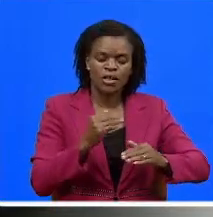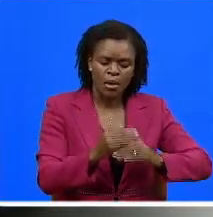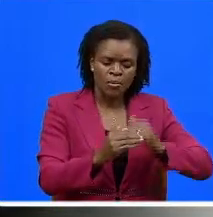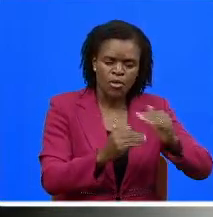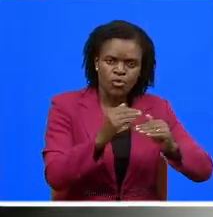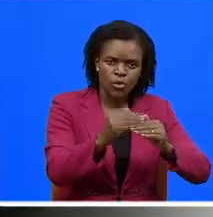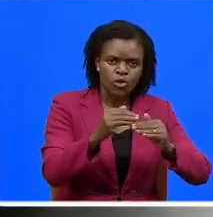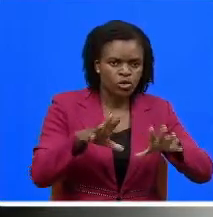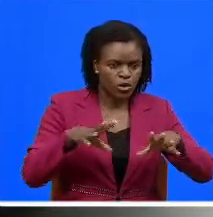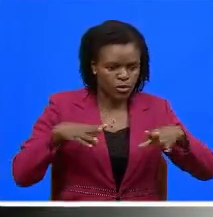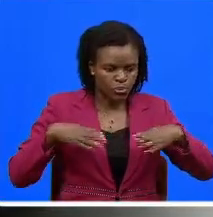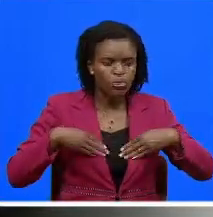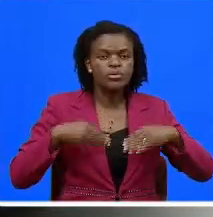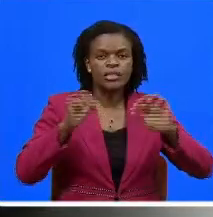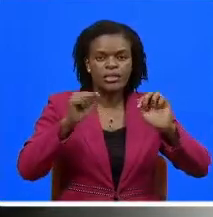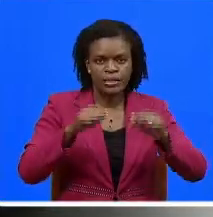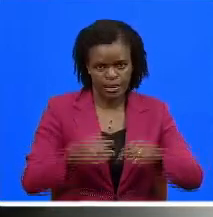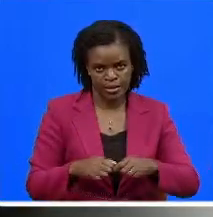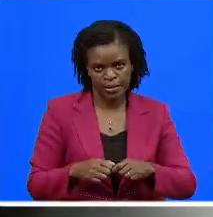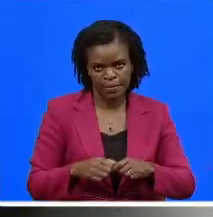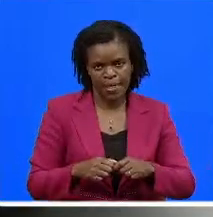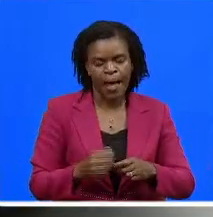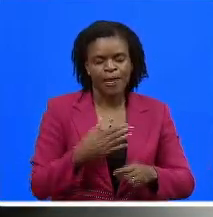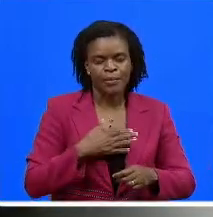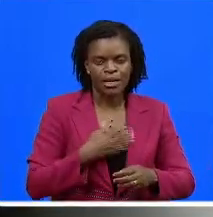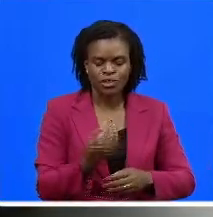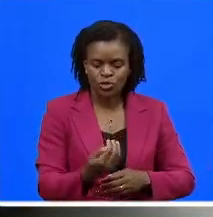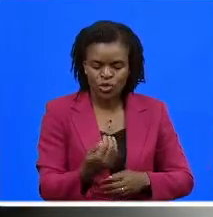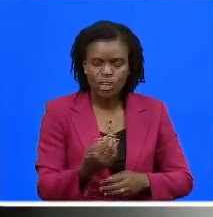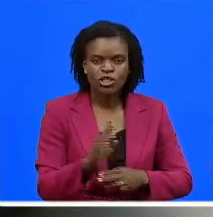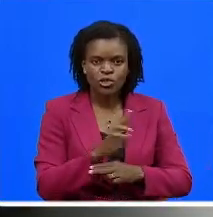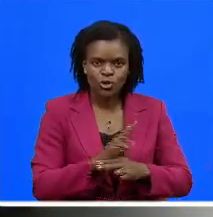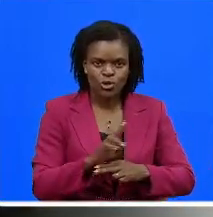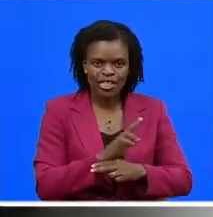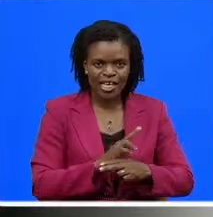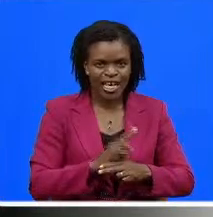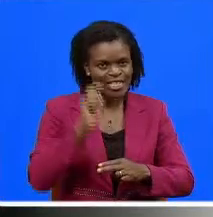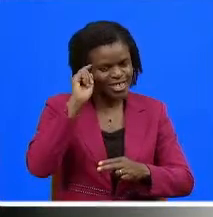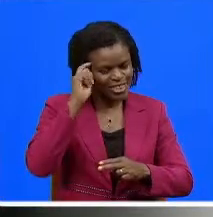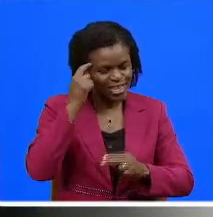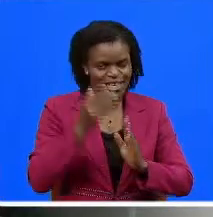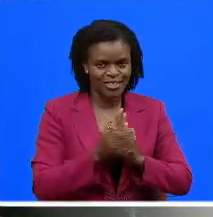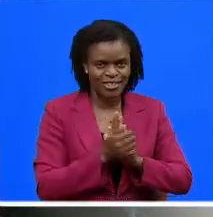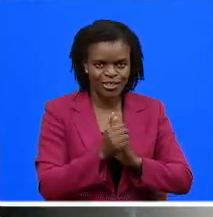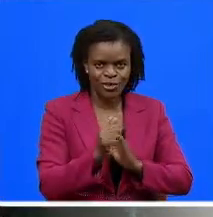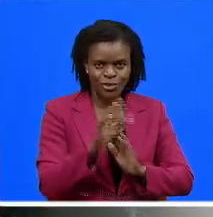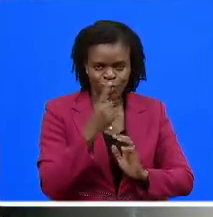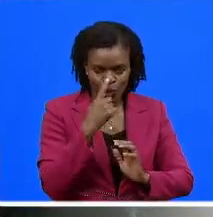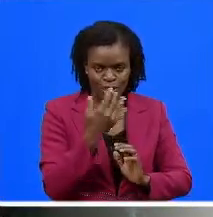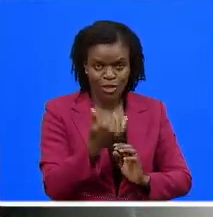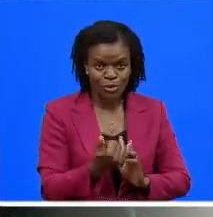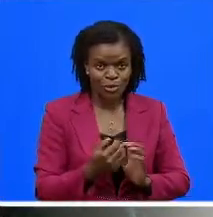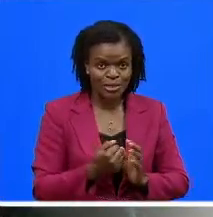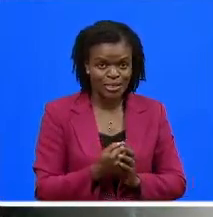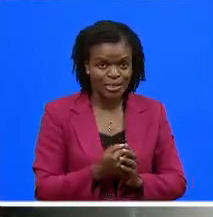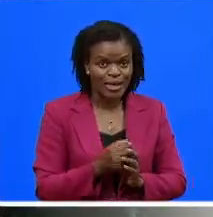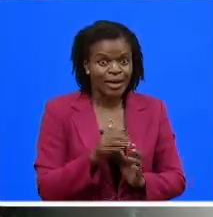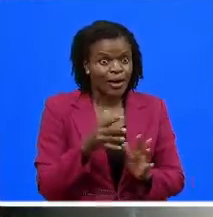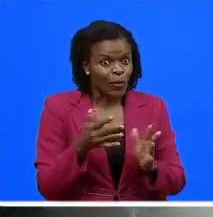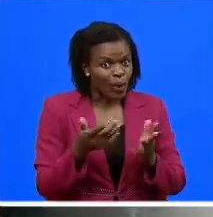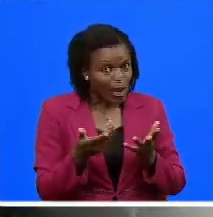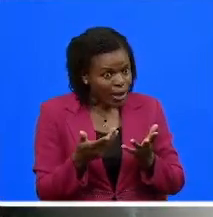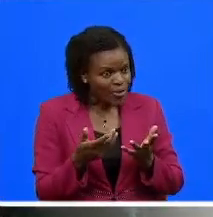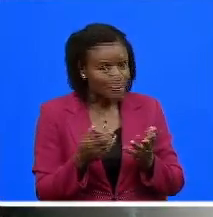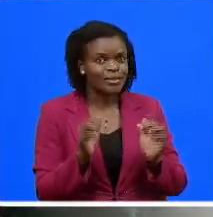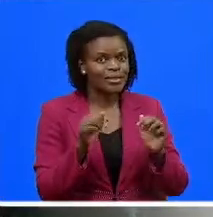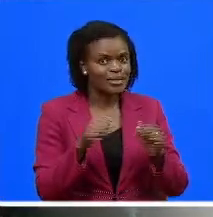our children are actually using their thinking skills from the time that they're young. Wow. Okay, it's actually deeper than I thought. Yes, it's deeper. Yes.